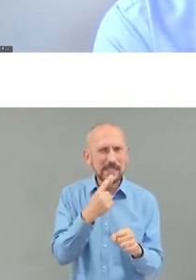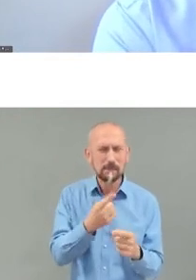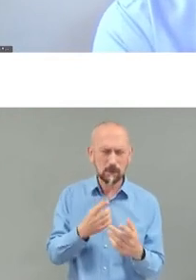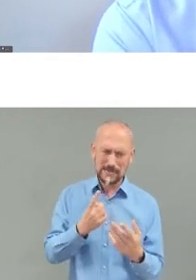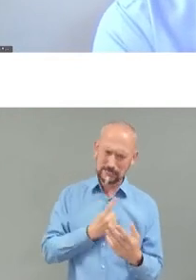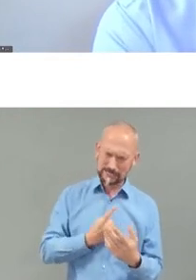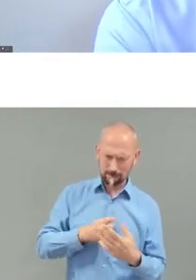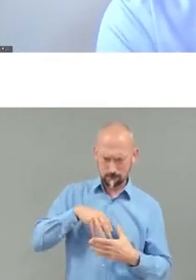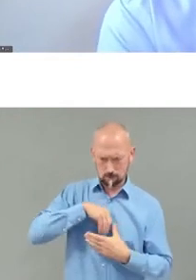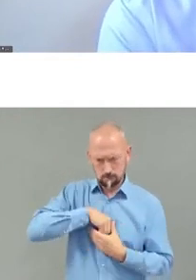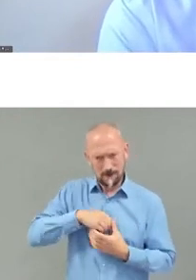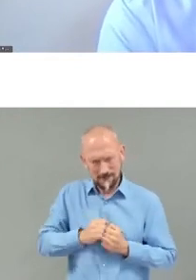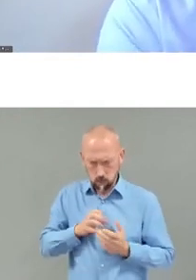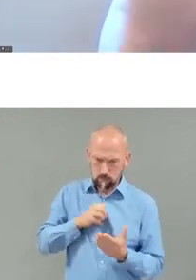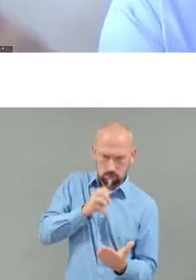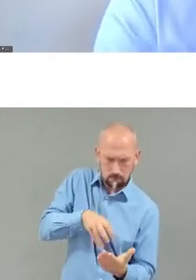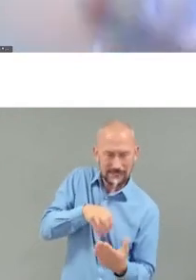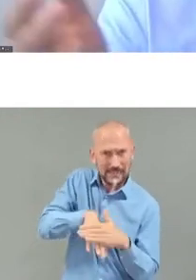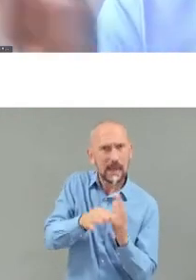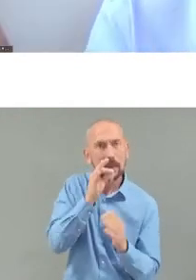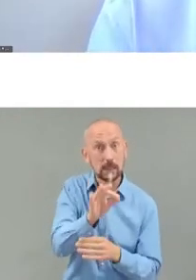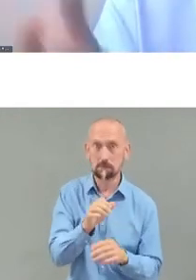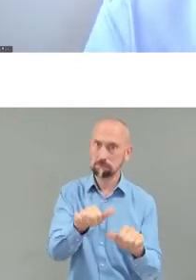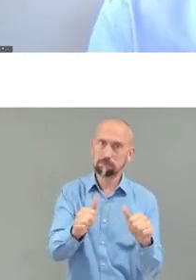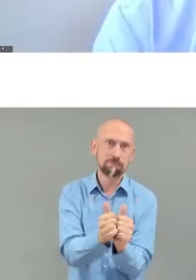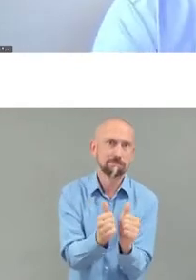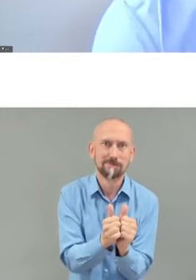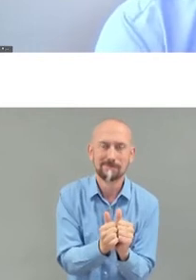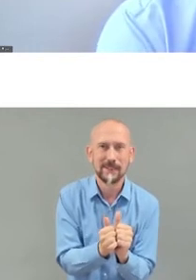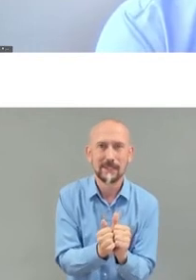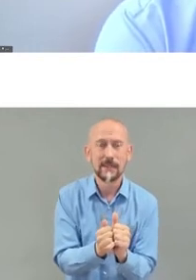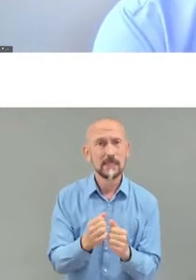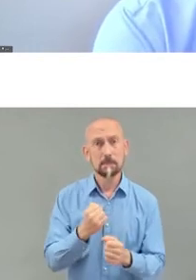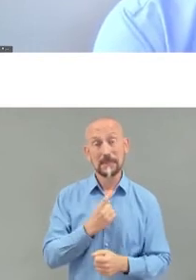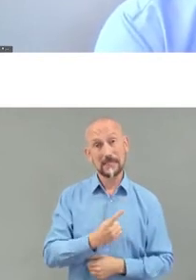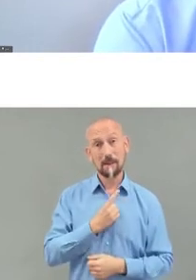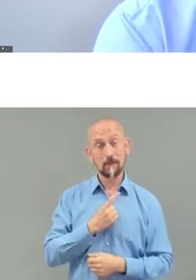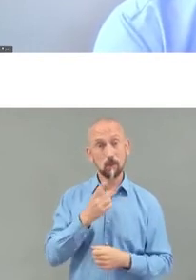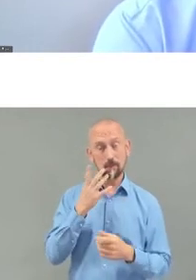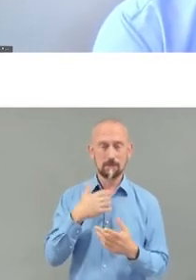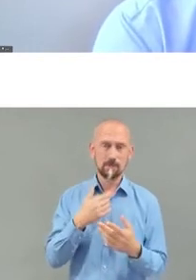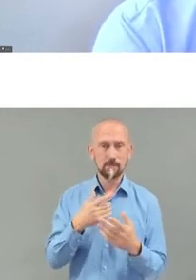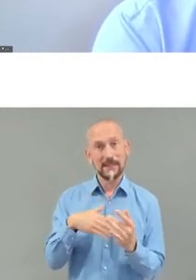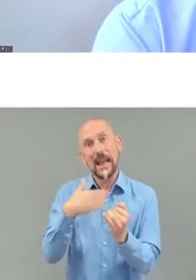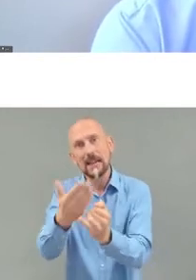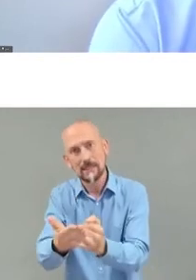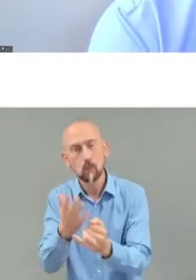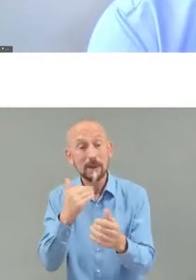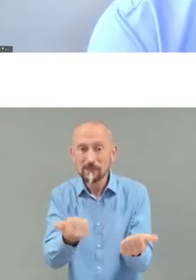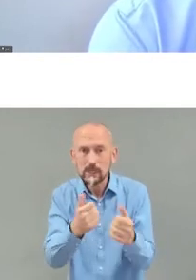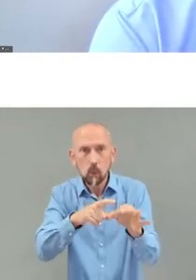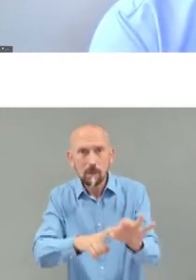my perspective at the other end, I suppose, of seeing, you know, and working with psychological professions is that, you know, what makes you great at that job